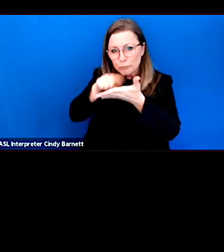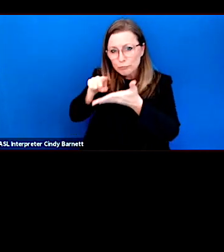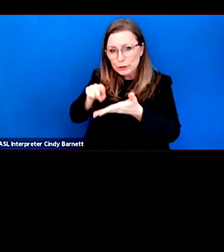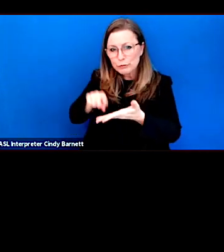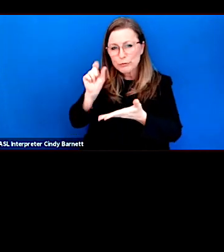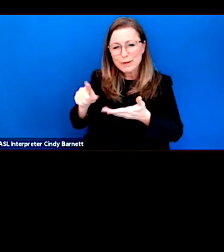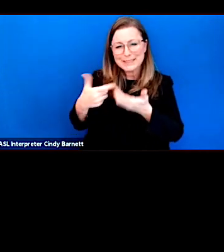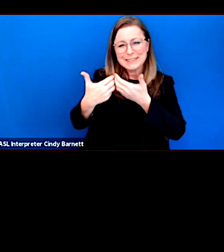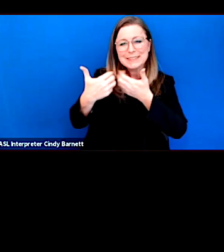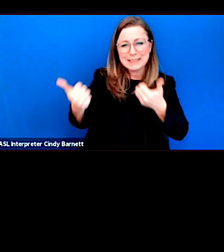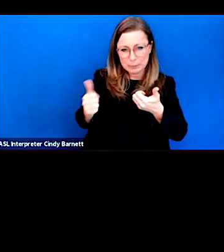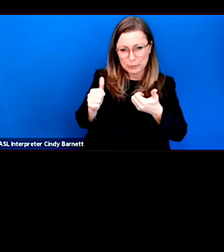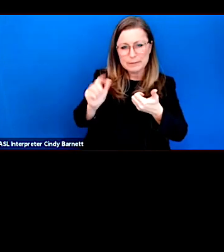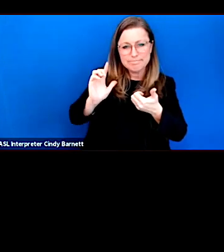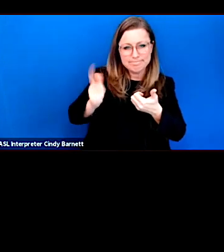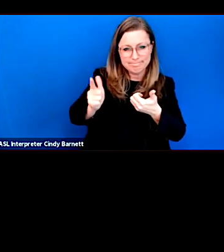project. And